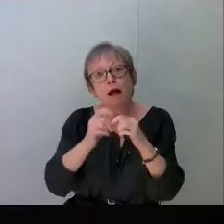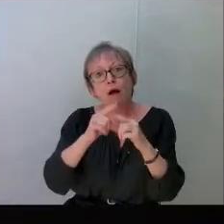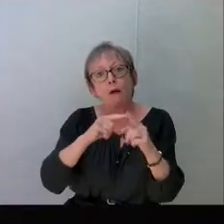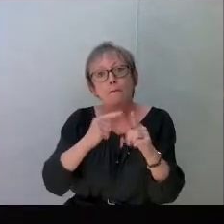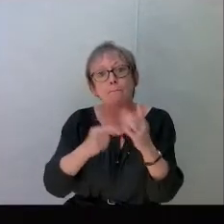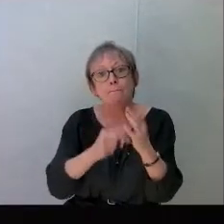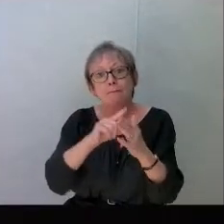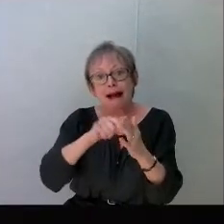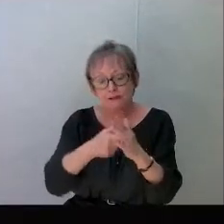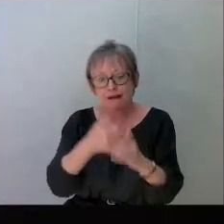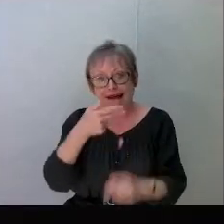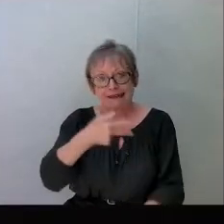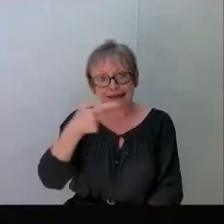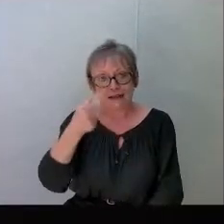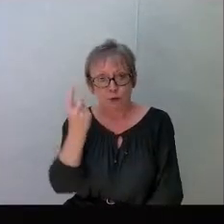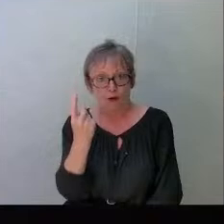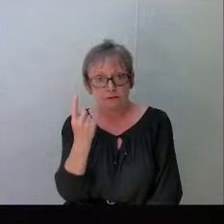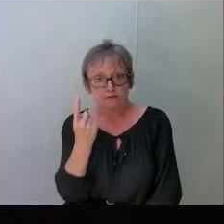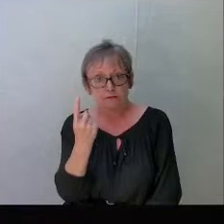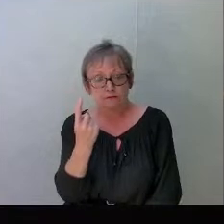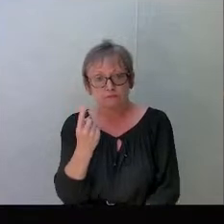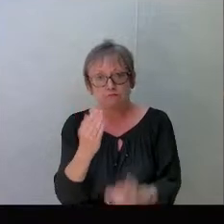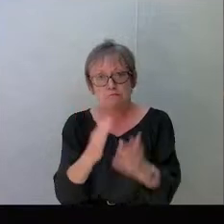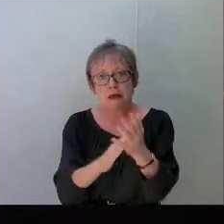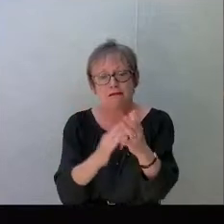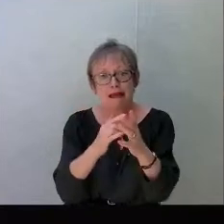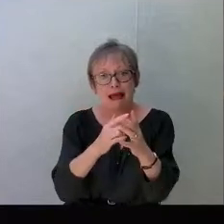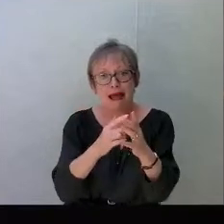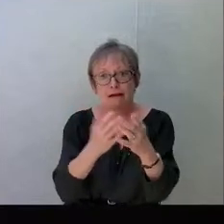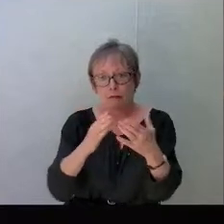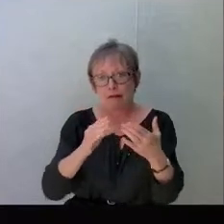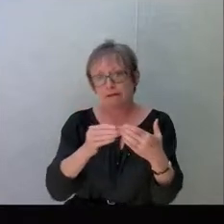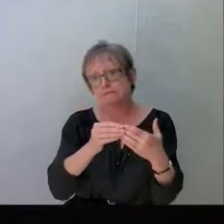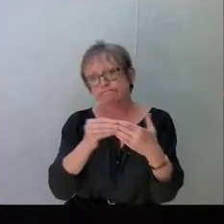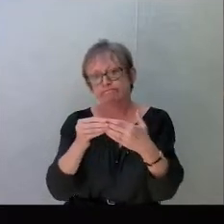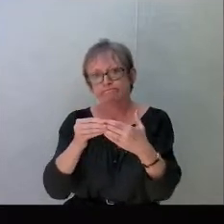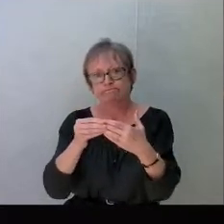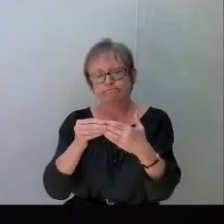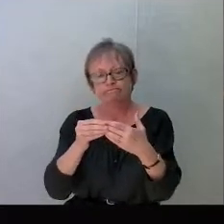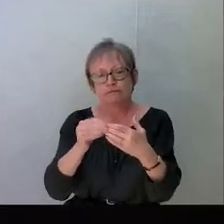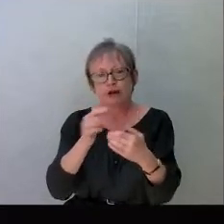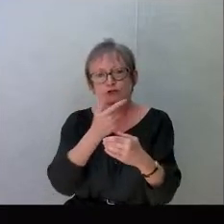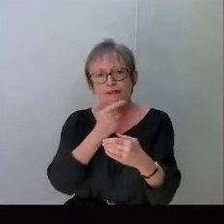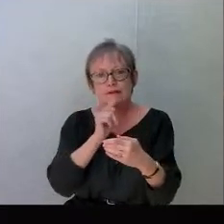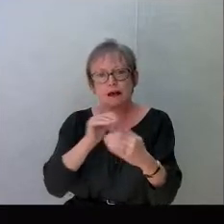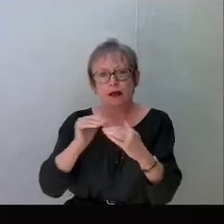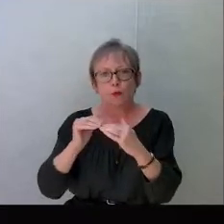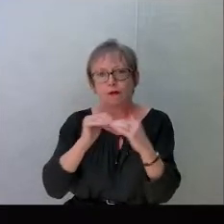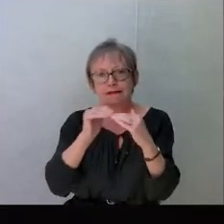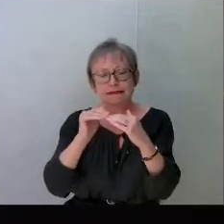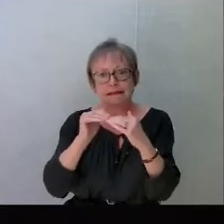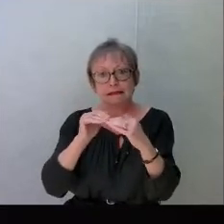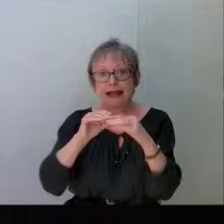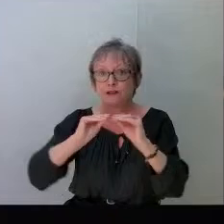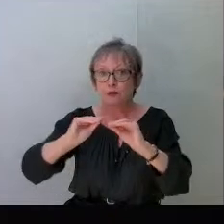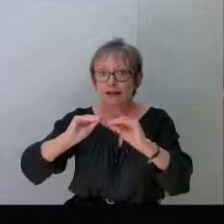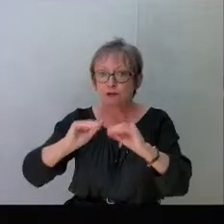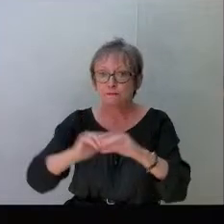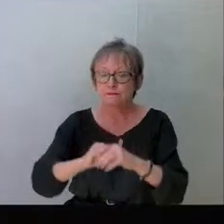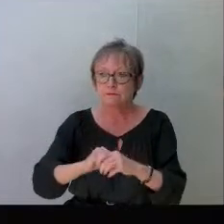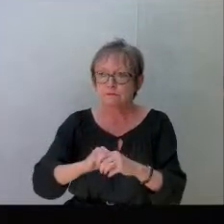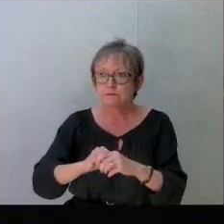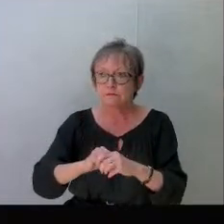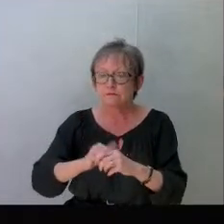in 1881, and Mary Ann pioneered gender equality in education. I'm really proud that